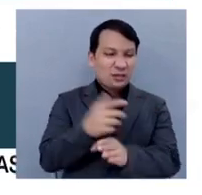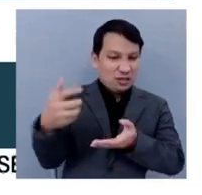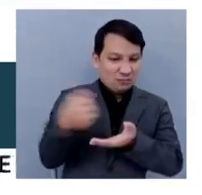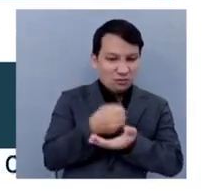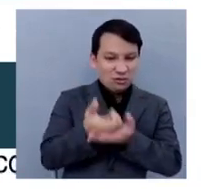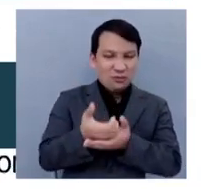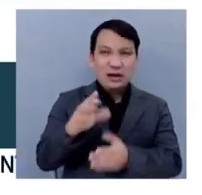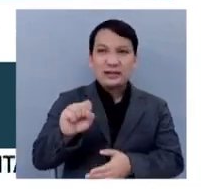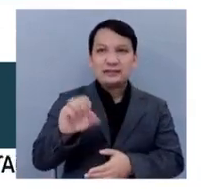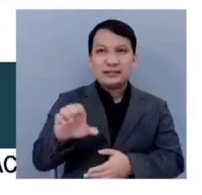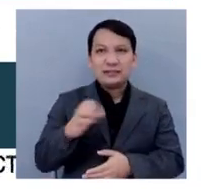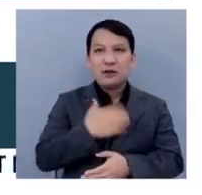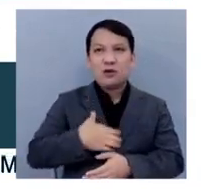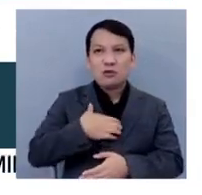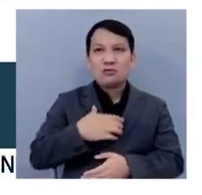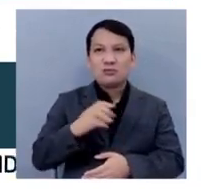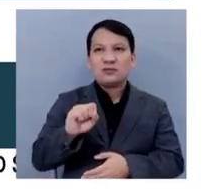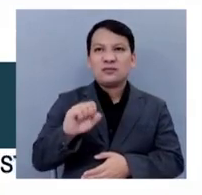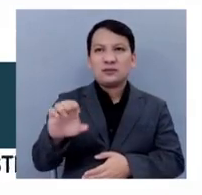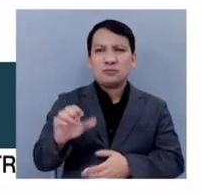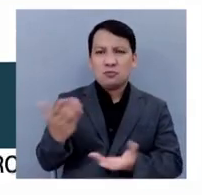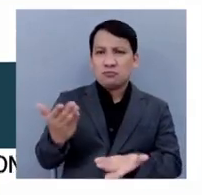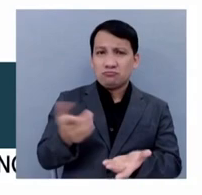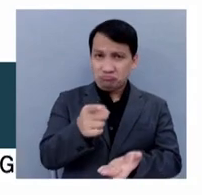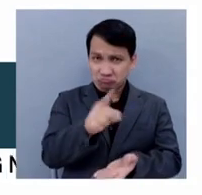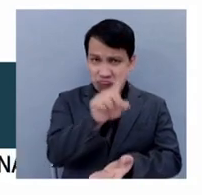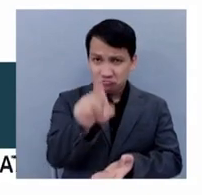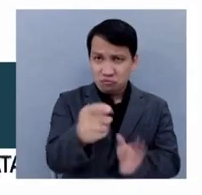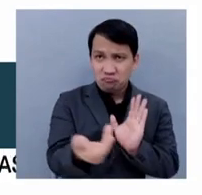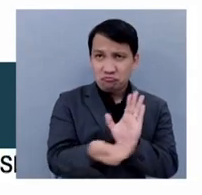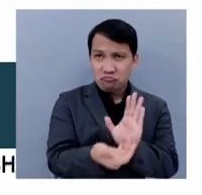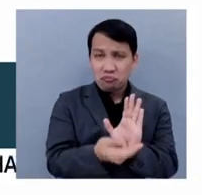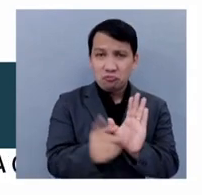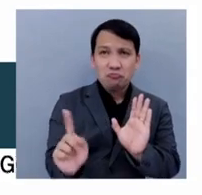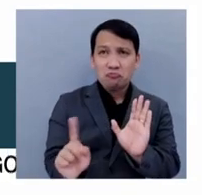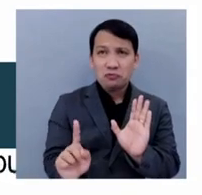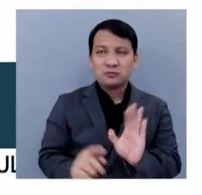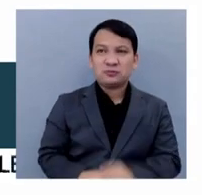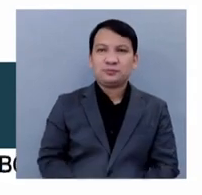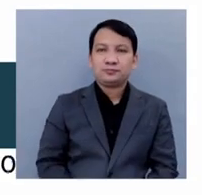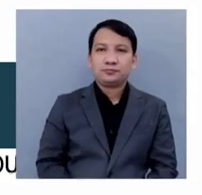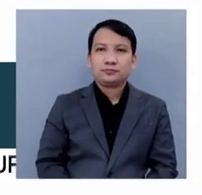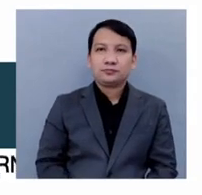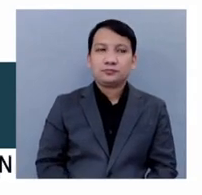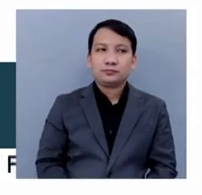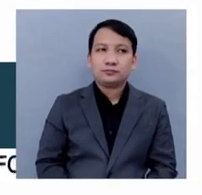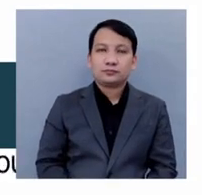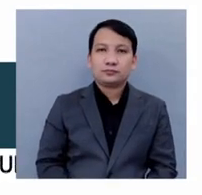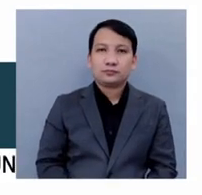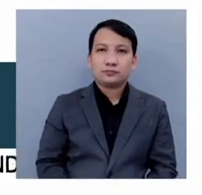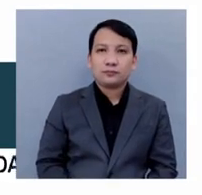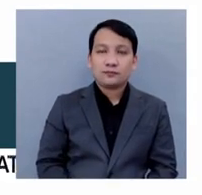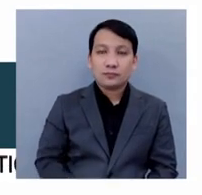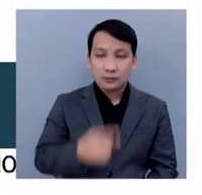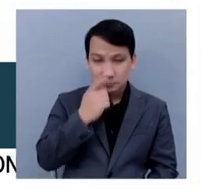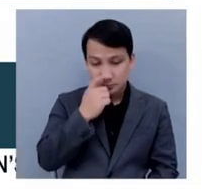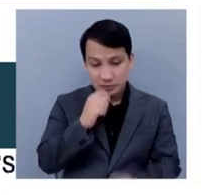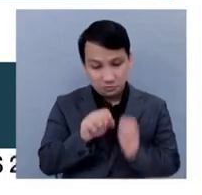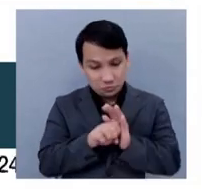cases. Hmm. Well, what's your proof for saying that, Ruben? The fact that the BIR, for